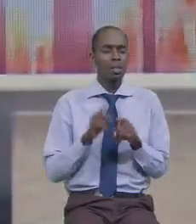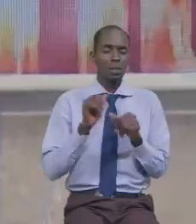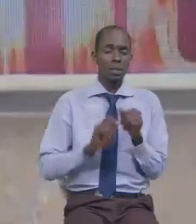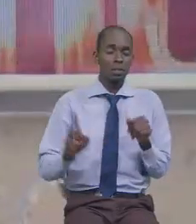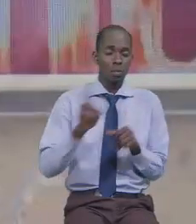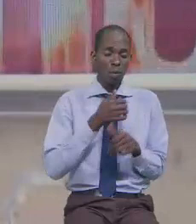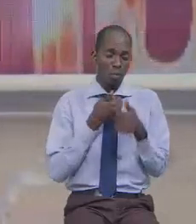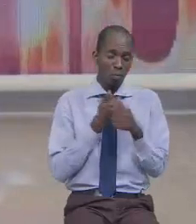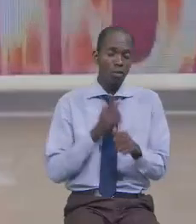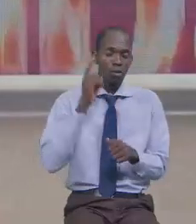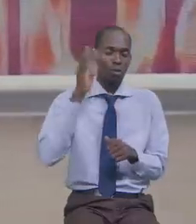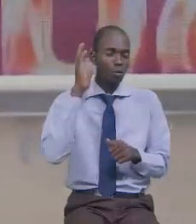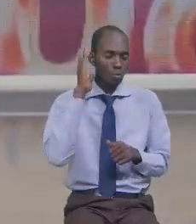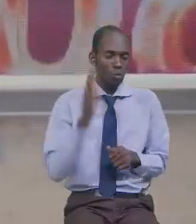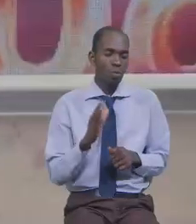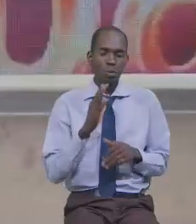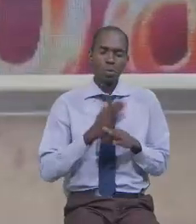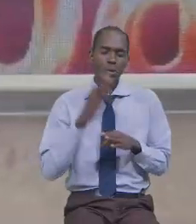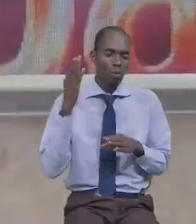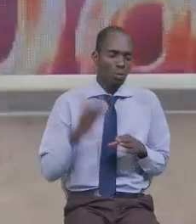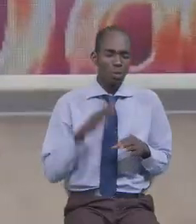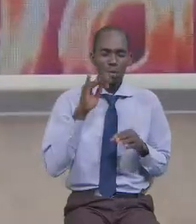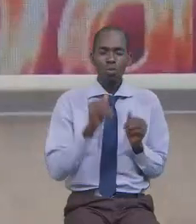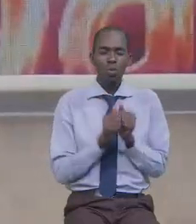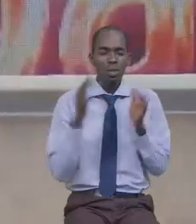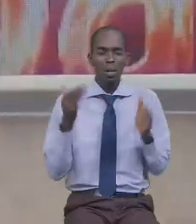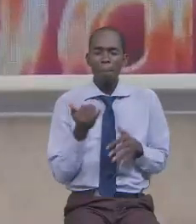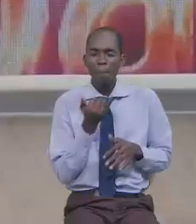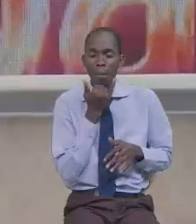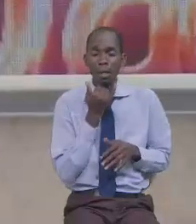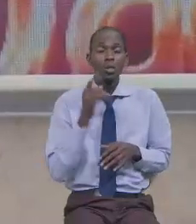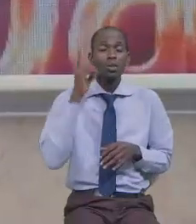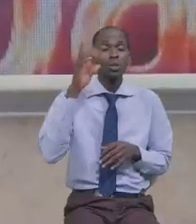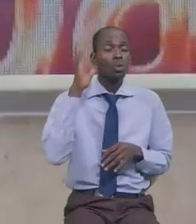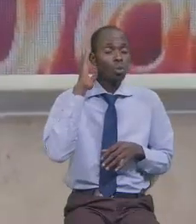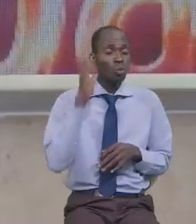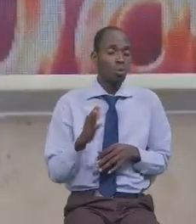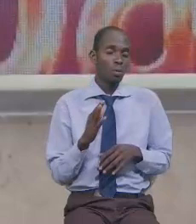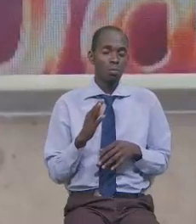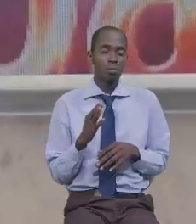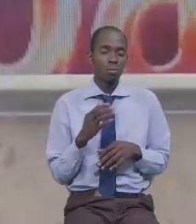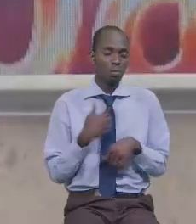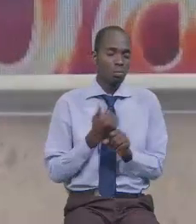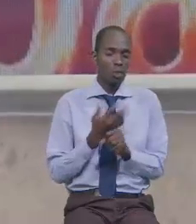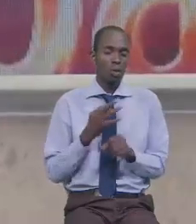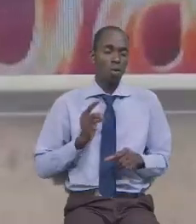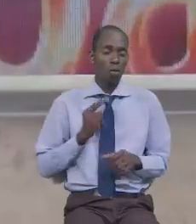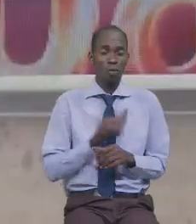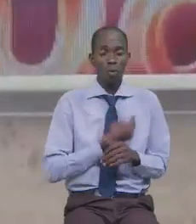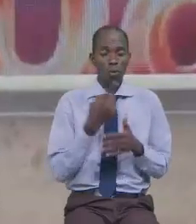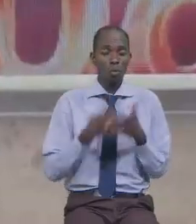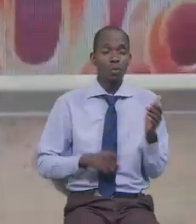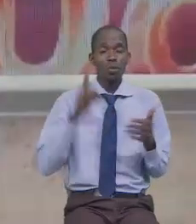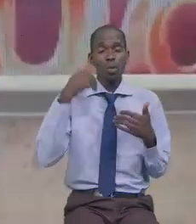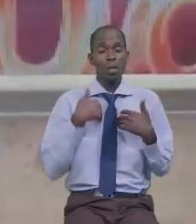will definitely, unmistakably, you will make of everyone what you have created us to